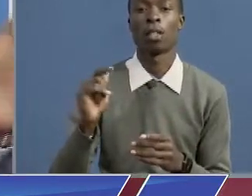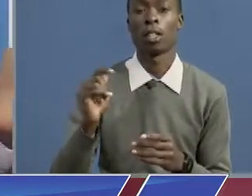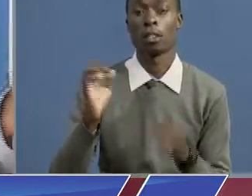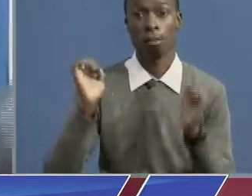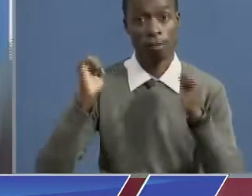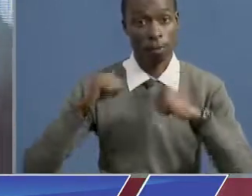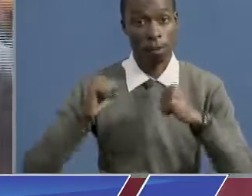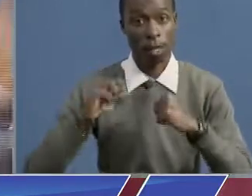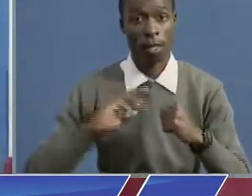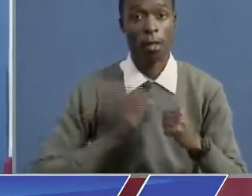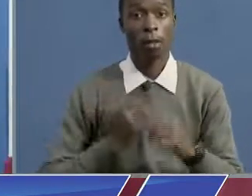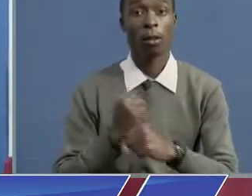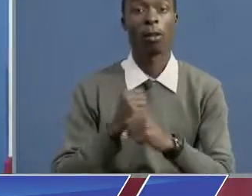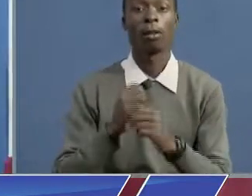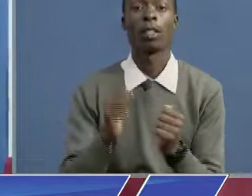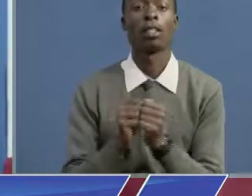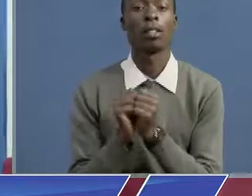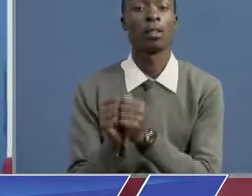mukubali tushirikiane.